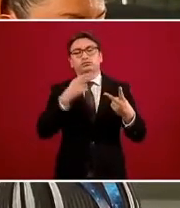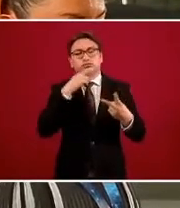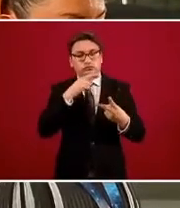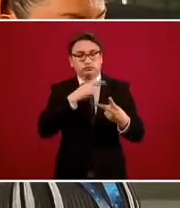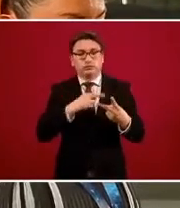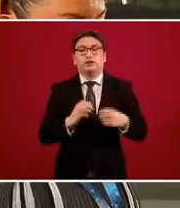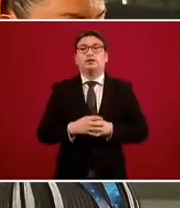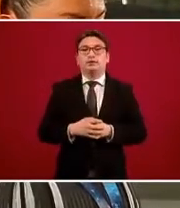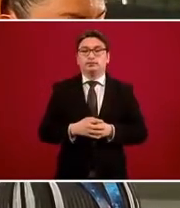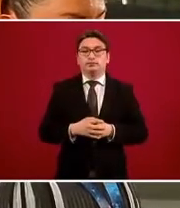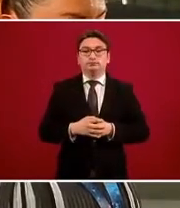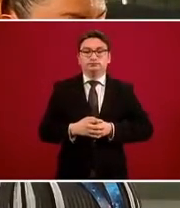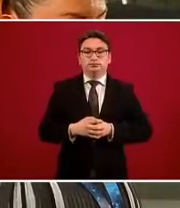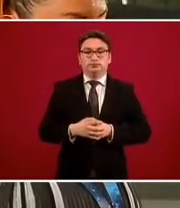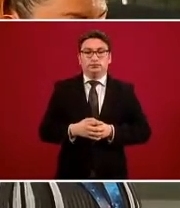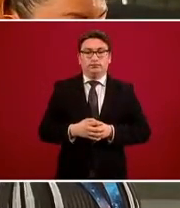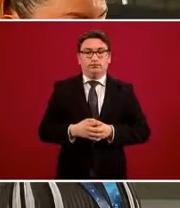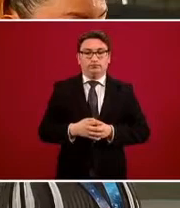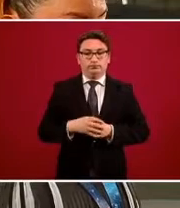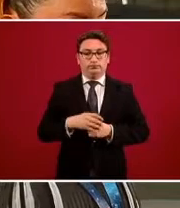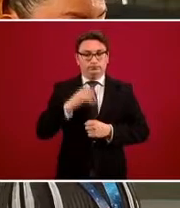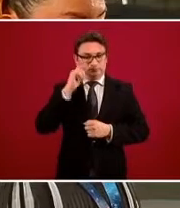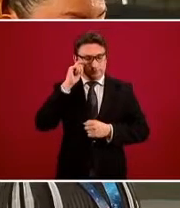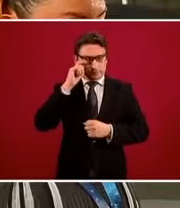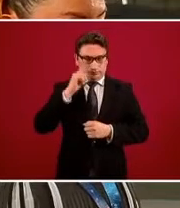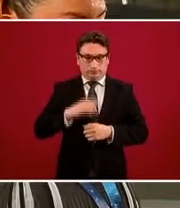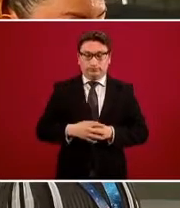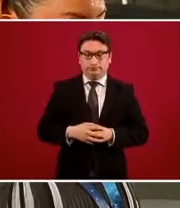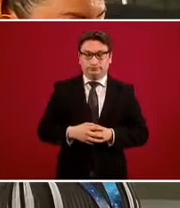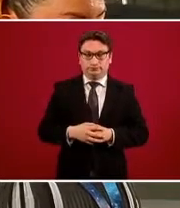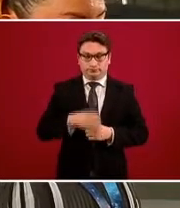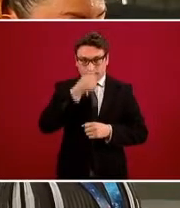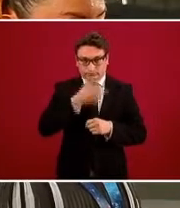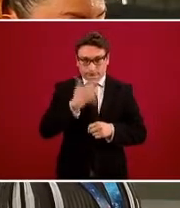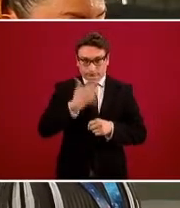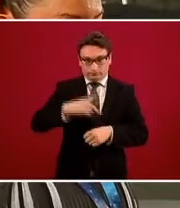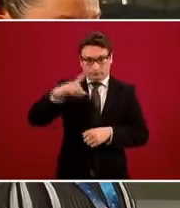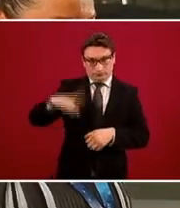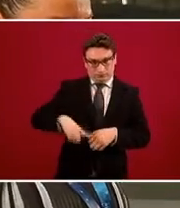is this information going to be presented on morning conferences?